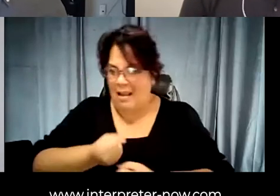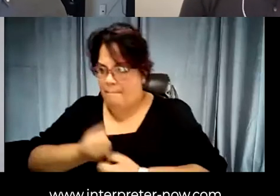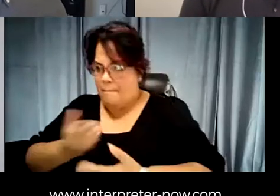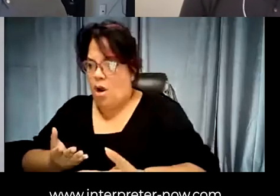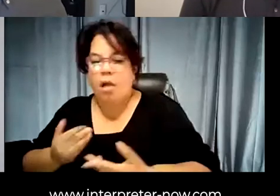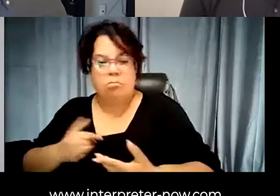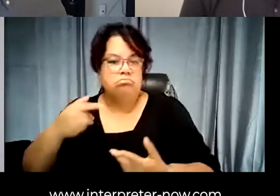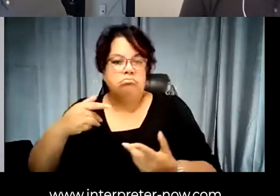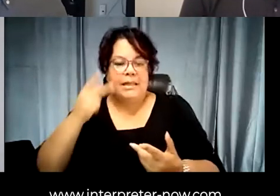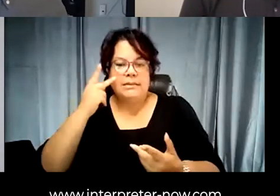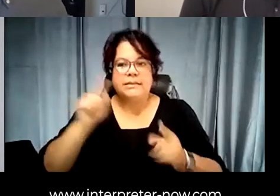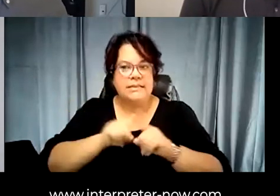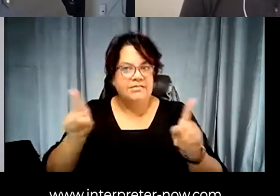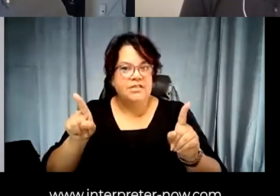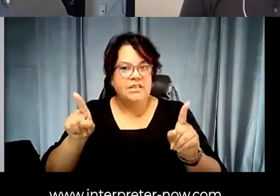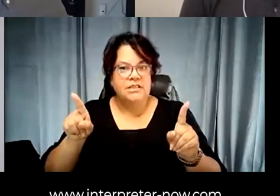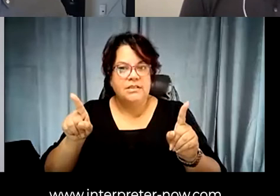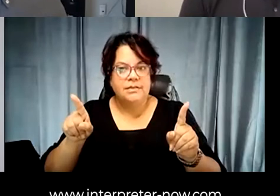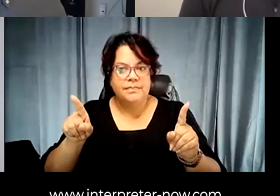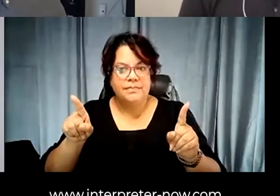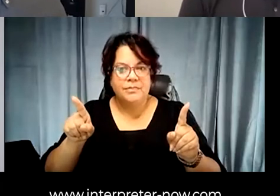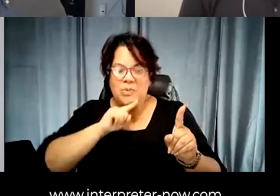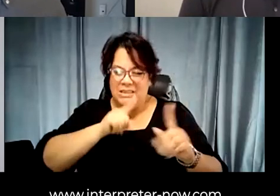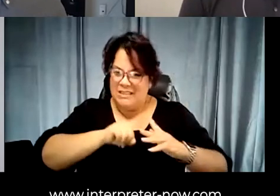think fundamentally, when you look at burnout,